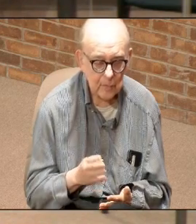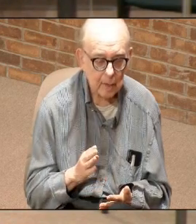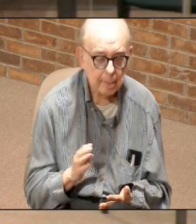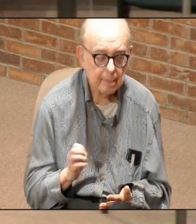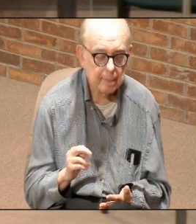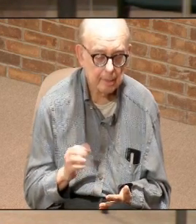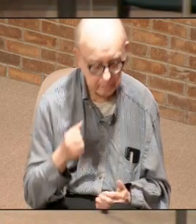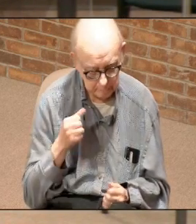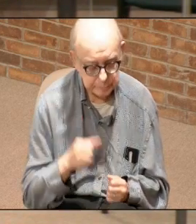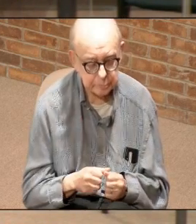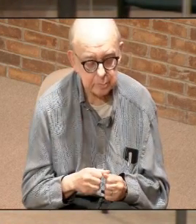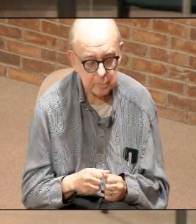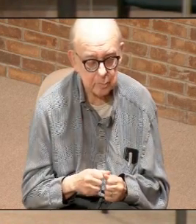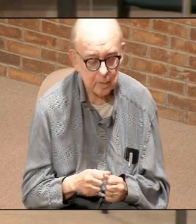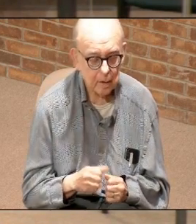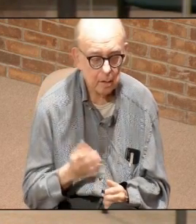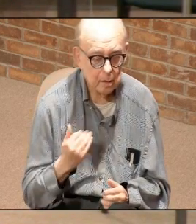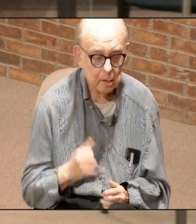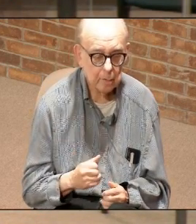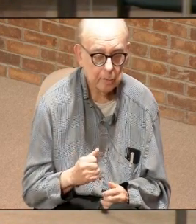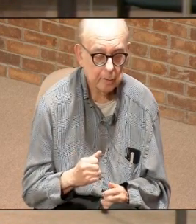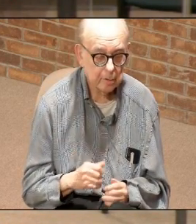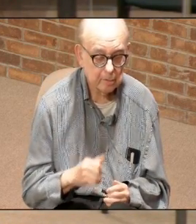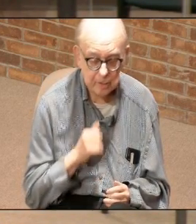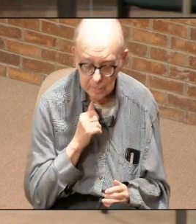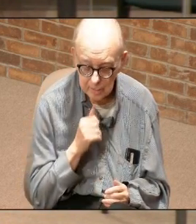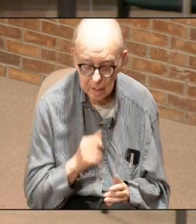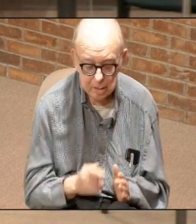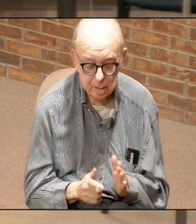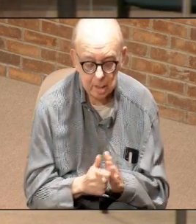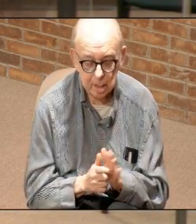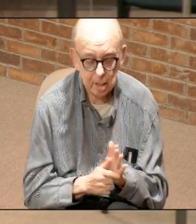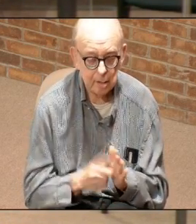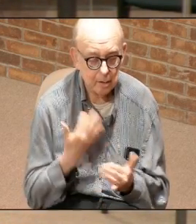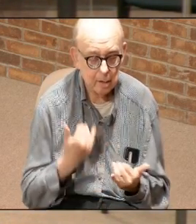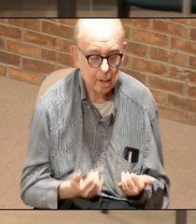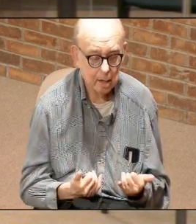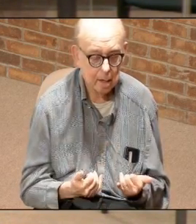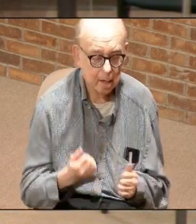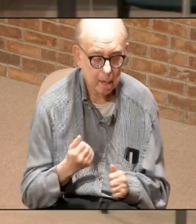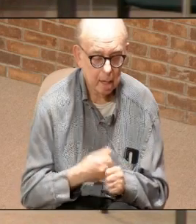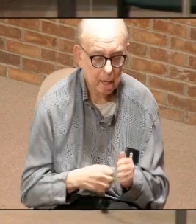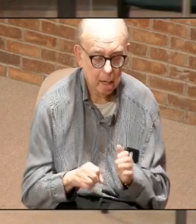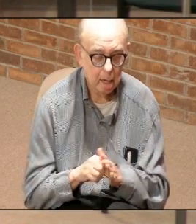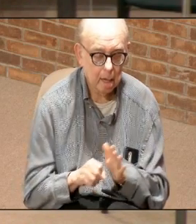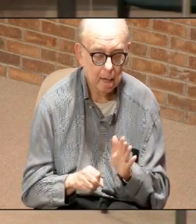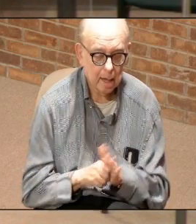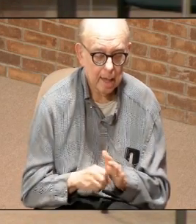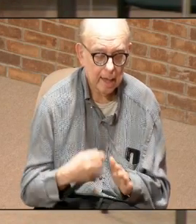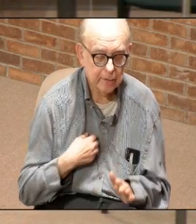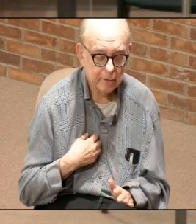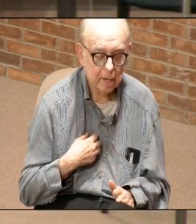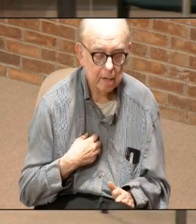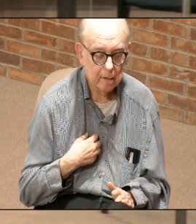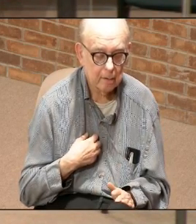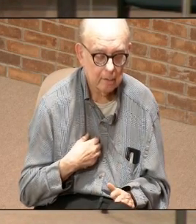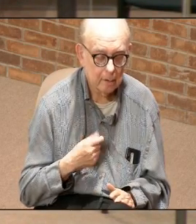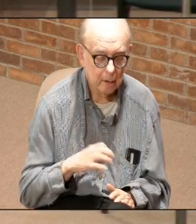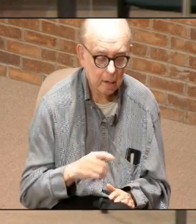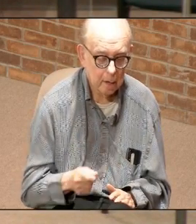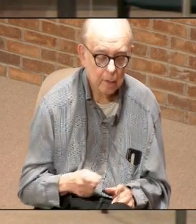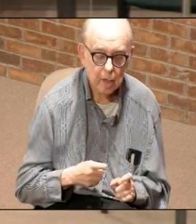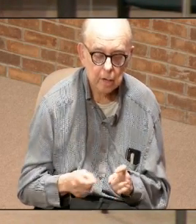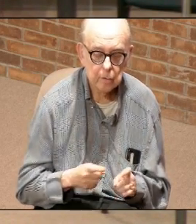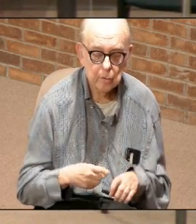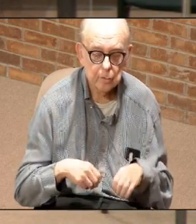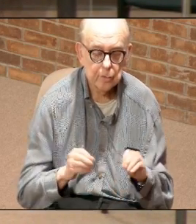Beer, remember it used to be illegal? Now every state has a liquor board that controls the sale of